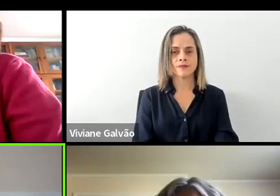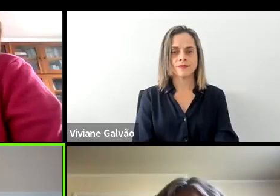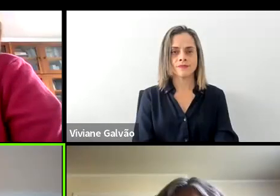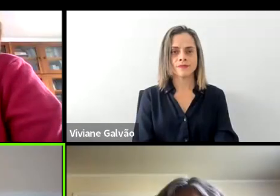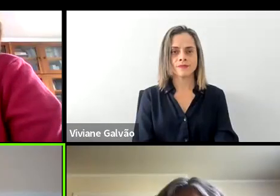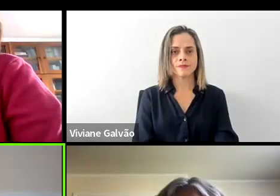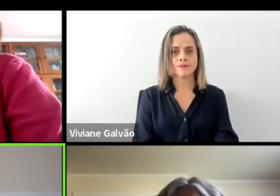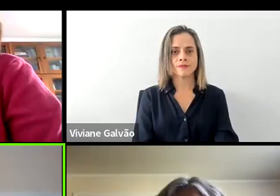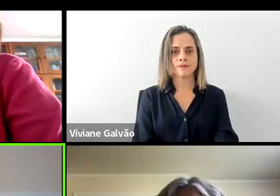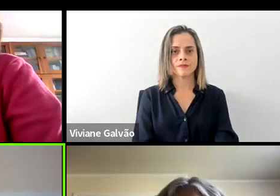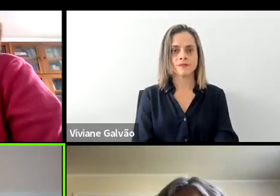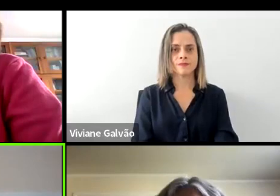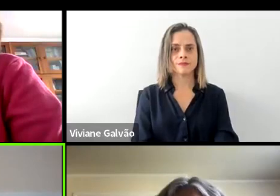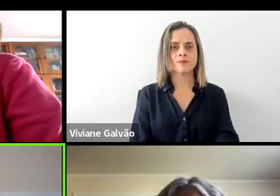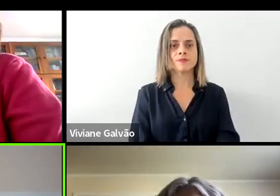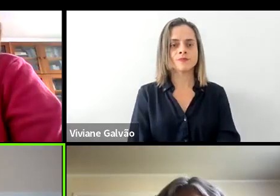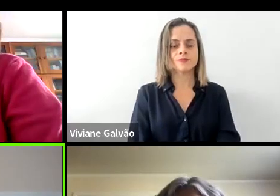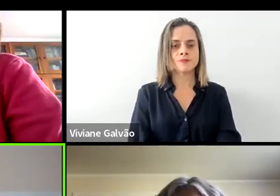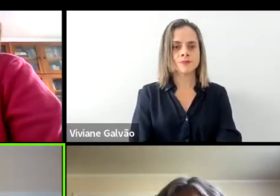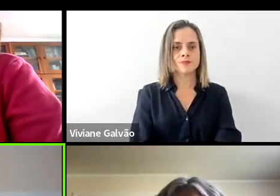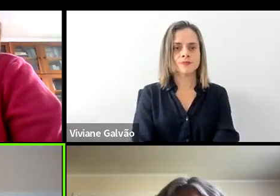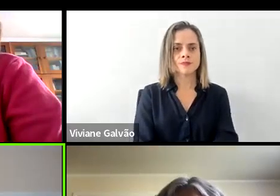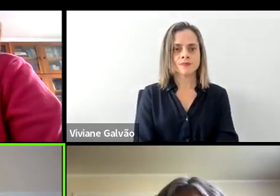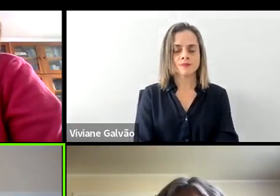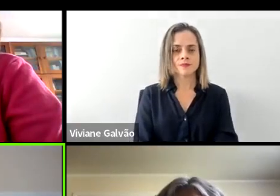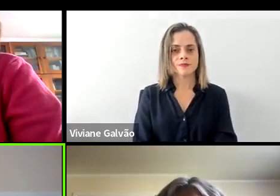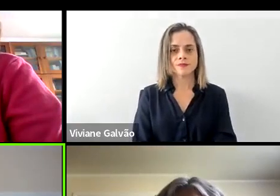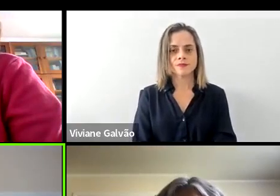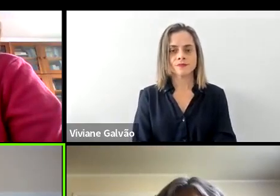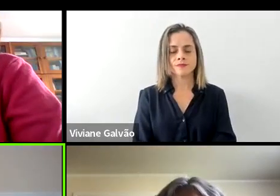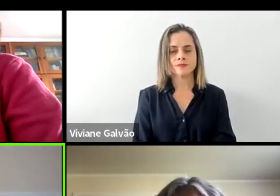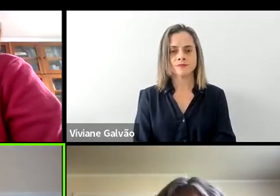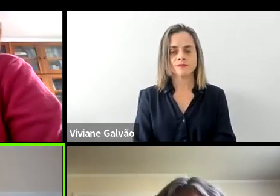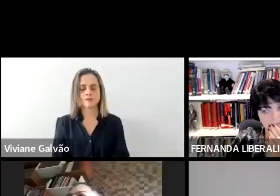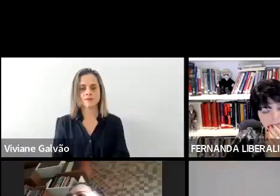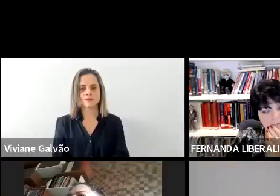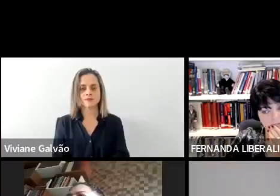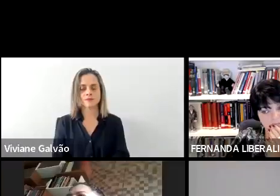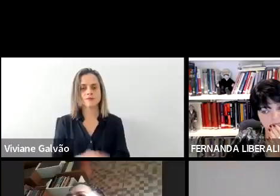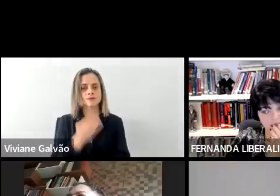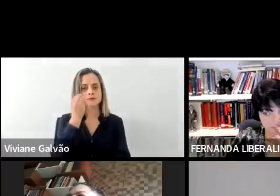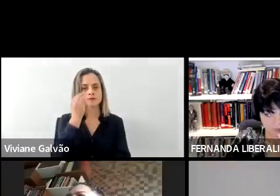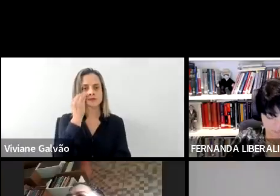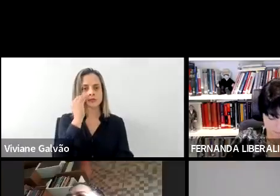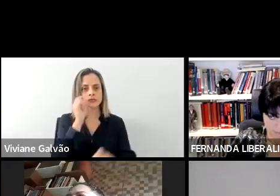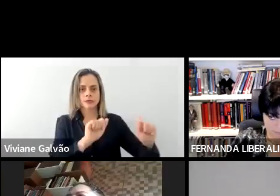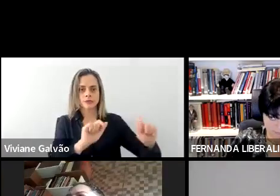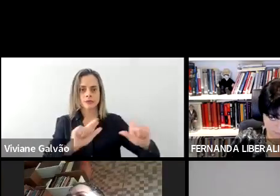Just let me go out of my full screen a second. I think my PowerPoint is lurking somewhere, but